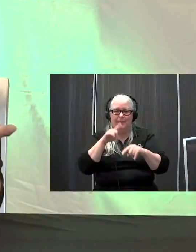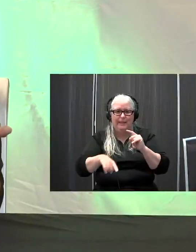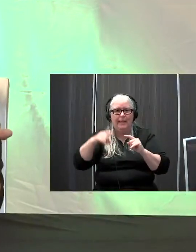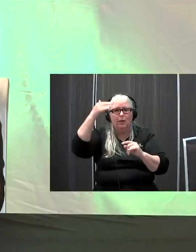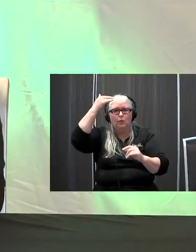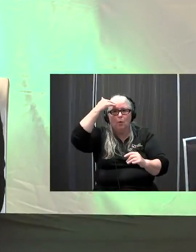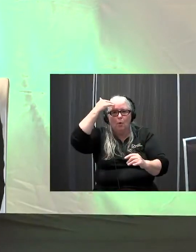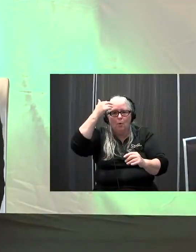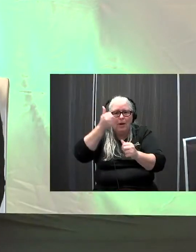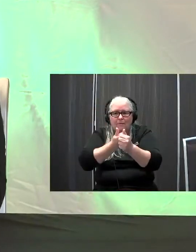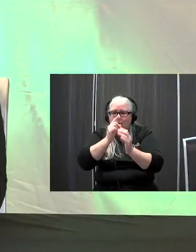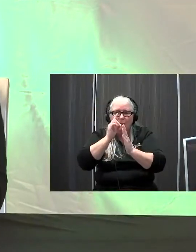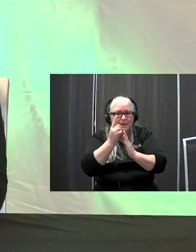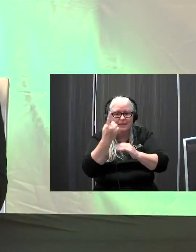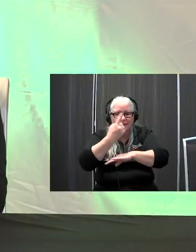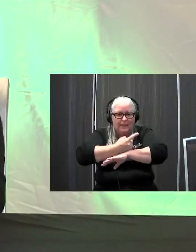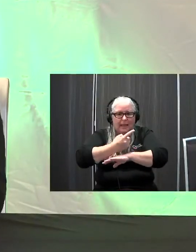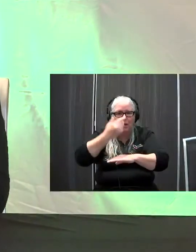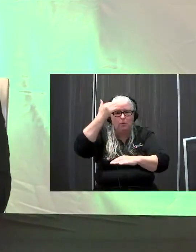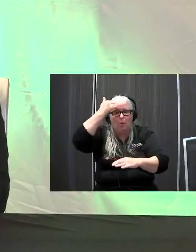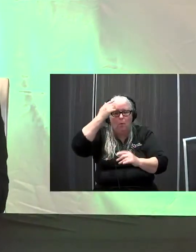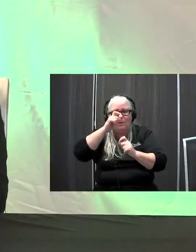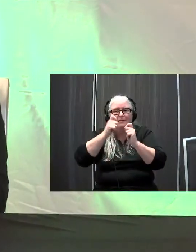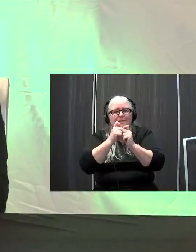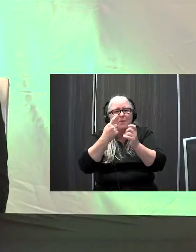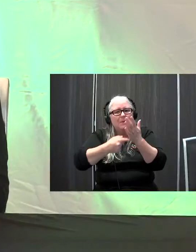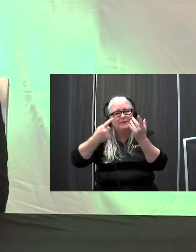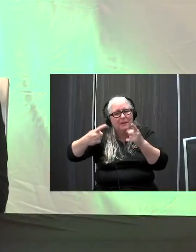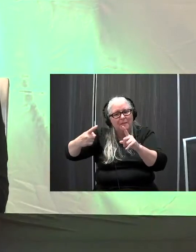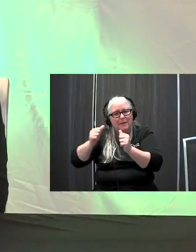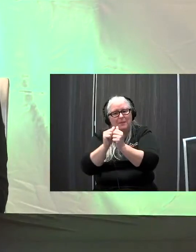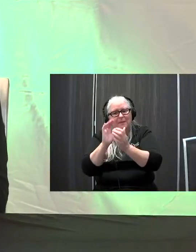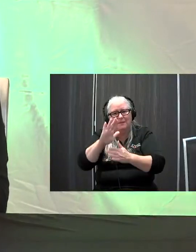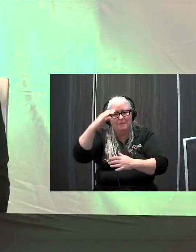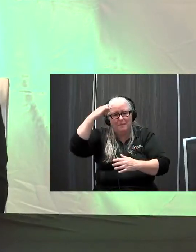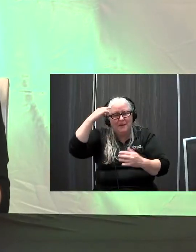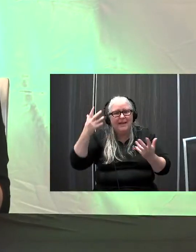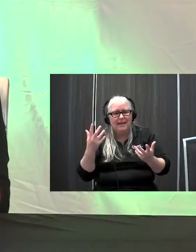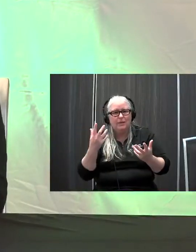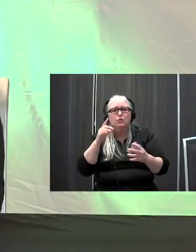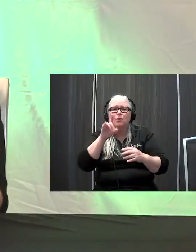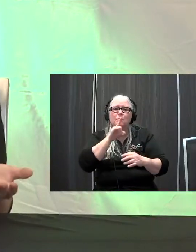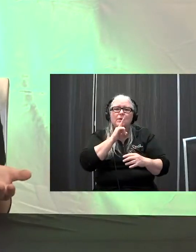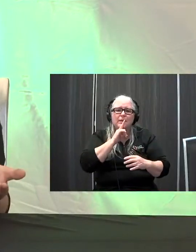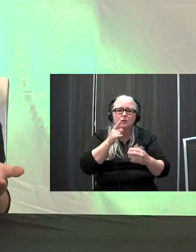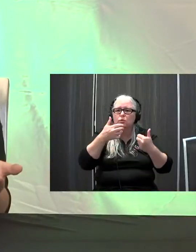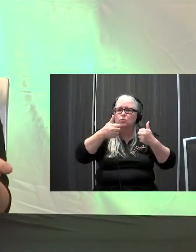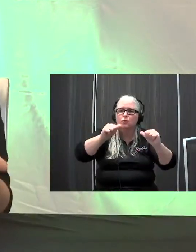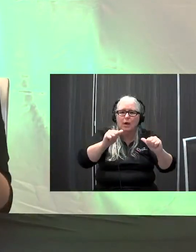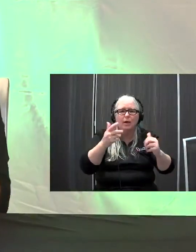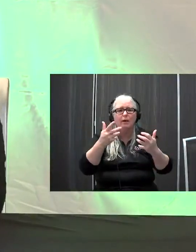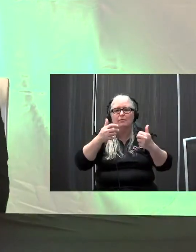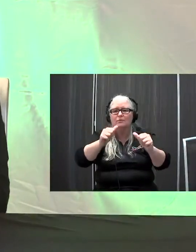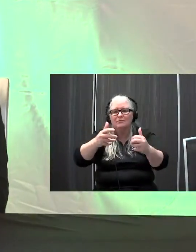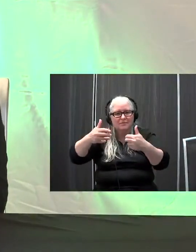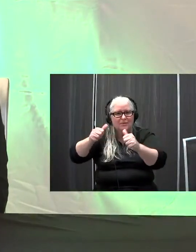every moment of the day. So I think there is going to be a lot of trial and error, and it takes really paying attention to what's happening in the environment.